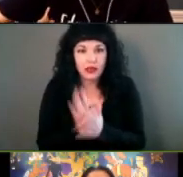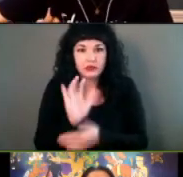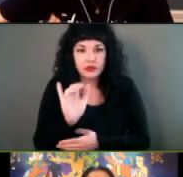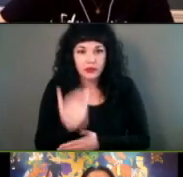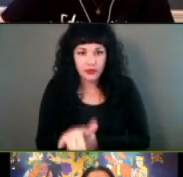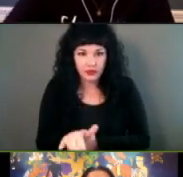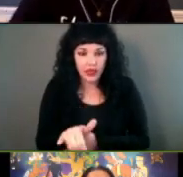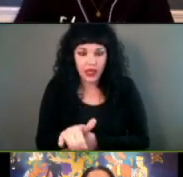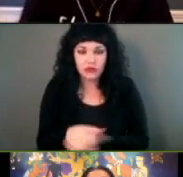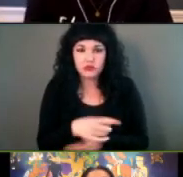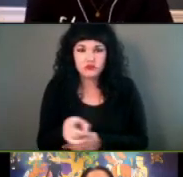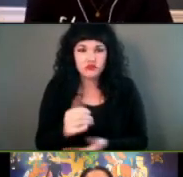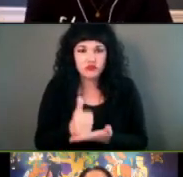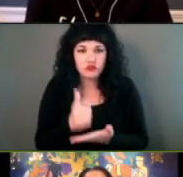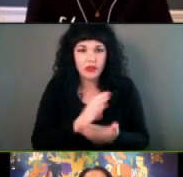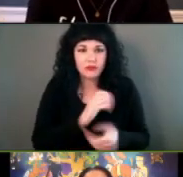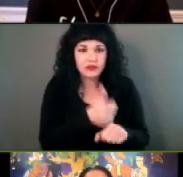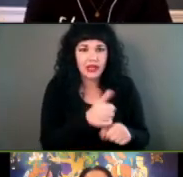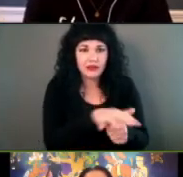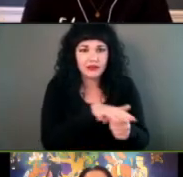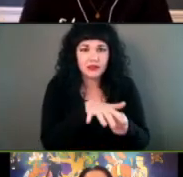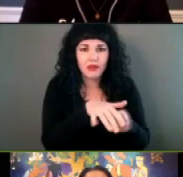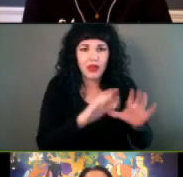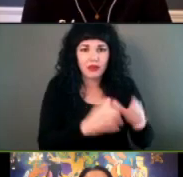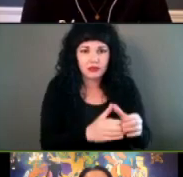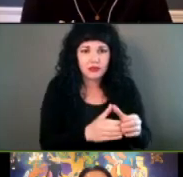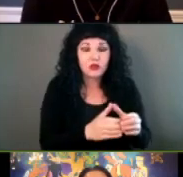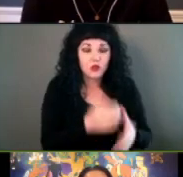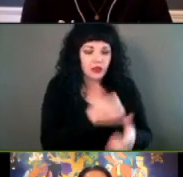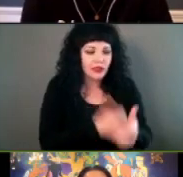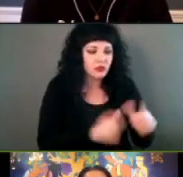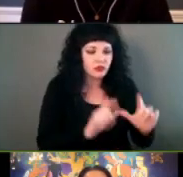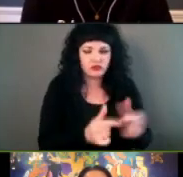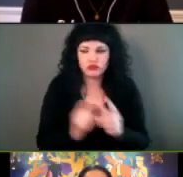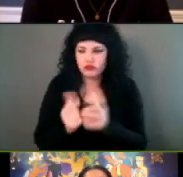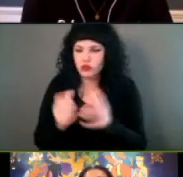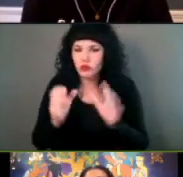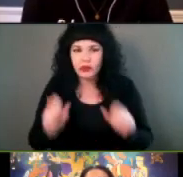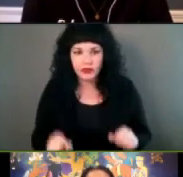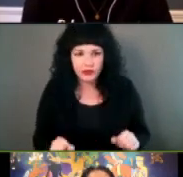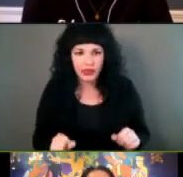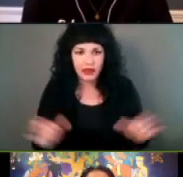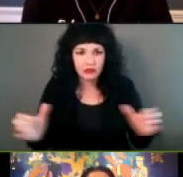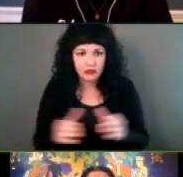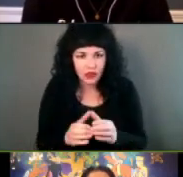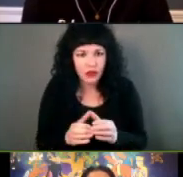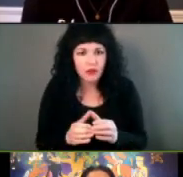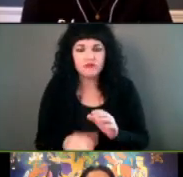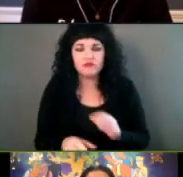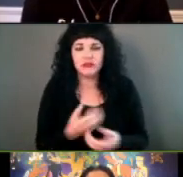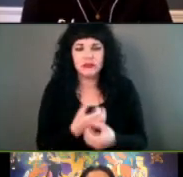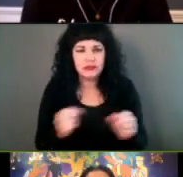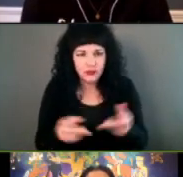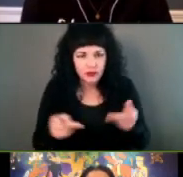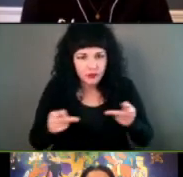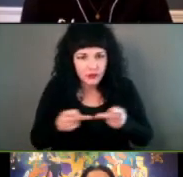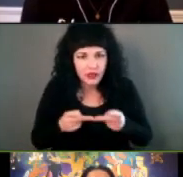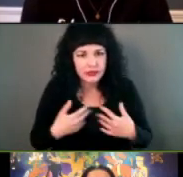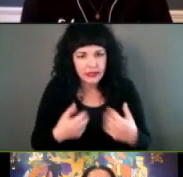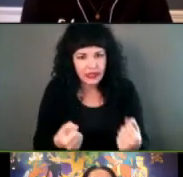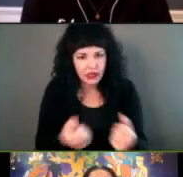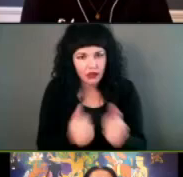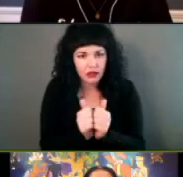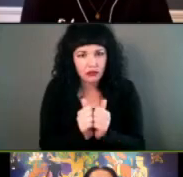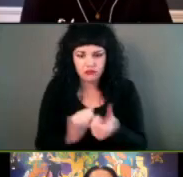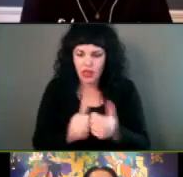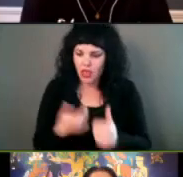heal, so that we know how to show up in this movement, because we all have a part in this movement.